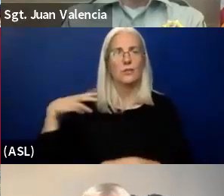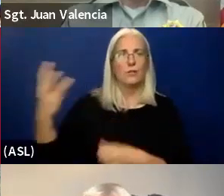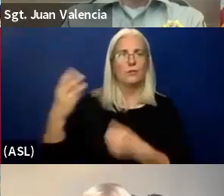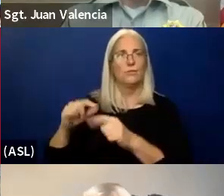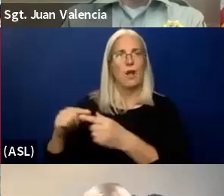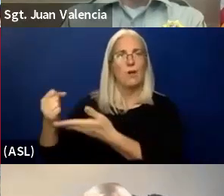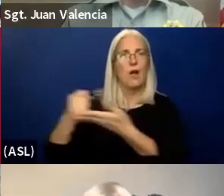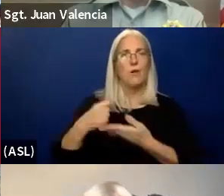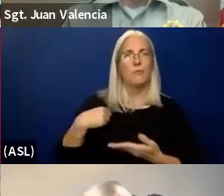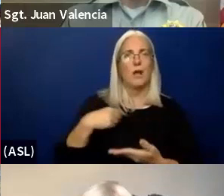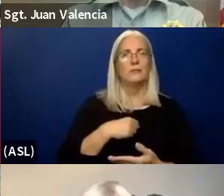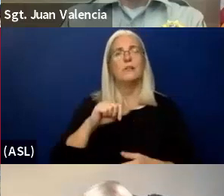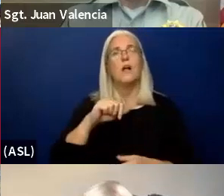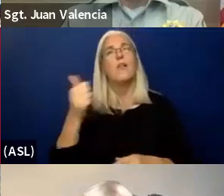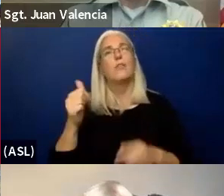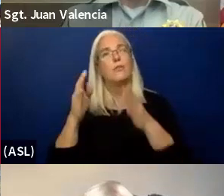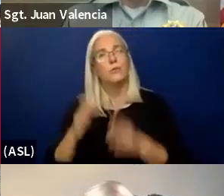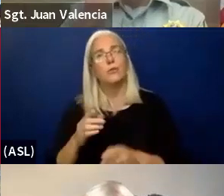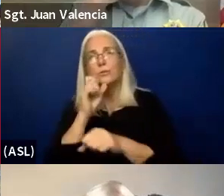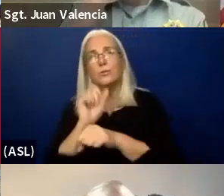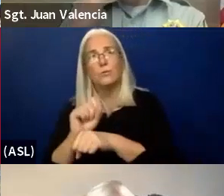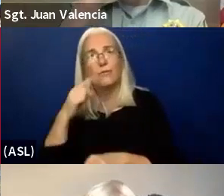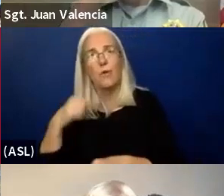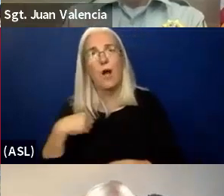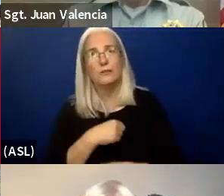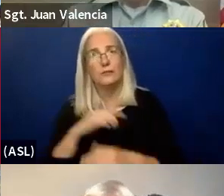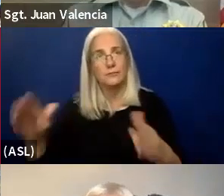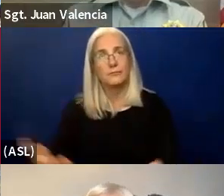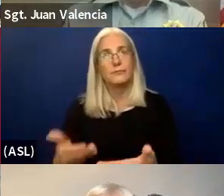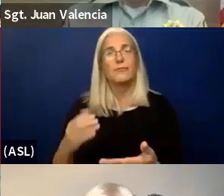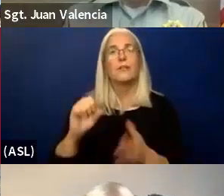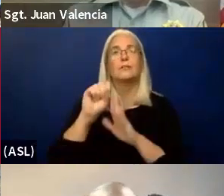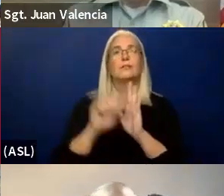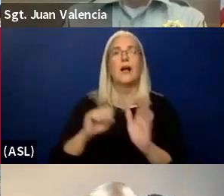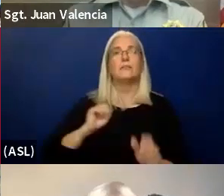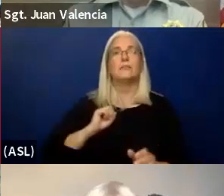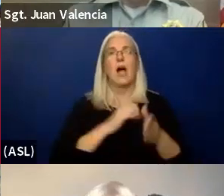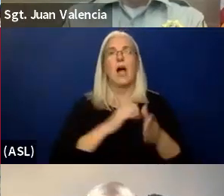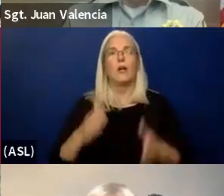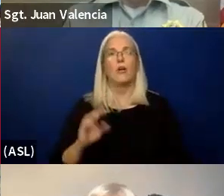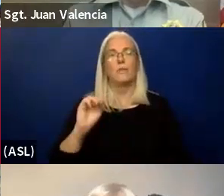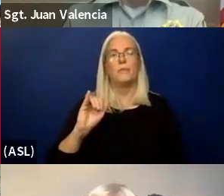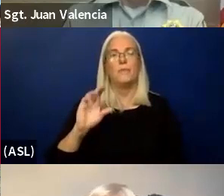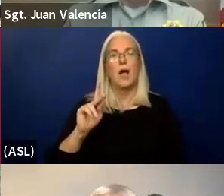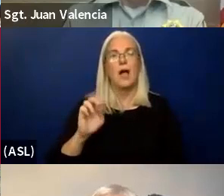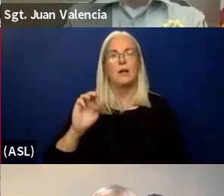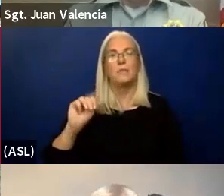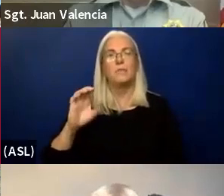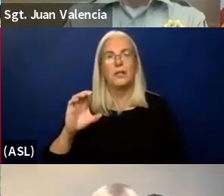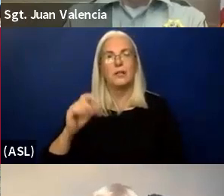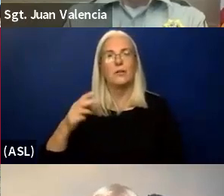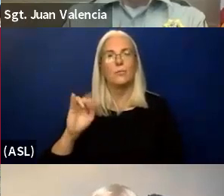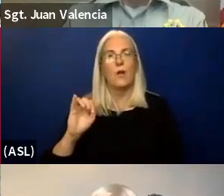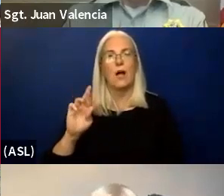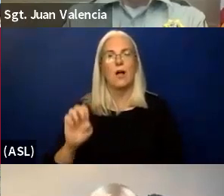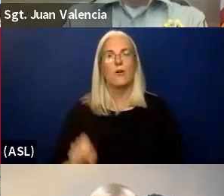our behalf, we're happy to welcome State Senator Mike McGuire, who's also experienced in these events. Senator